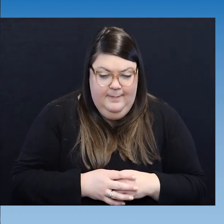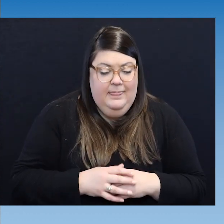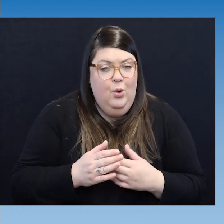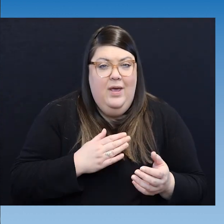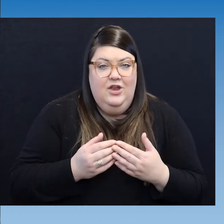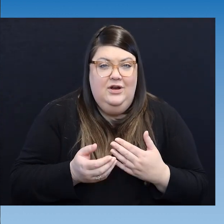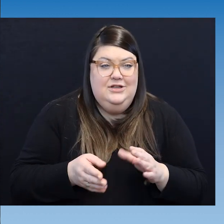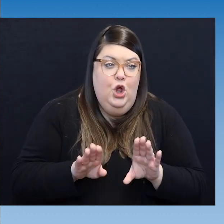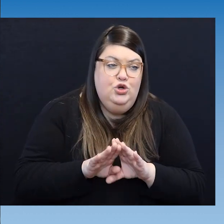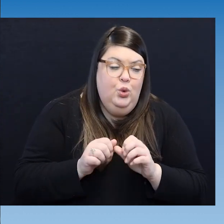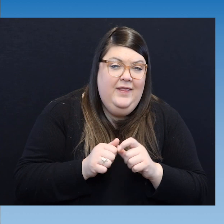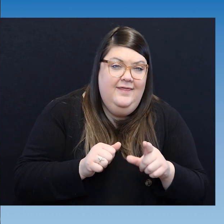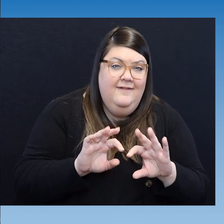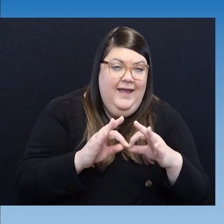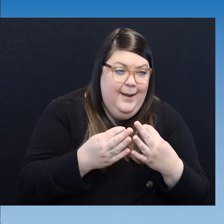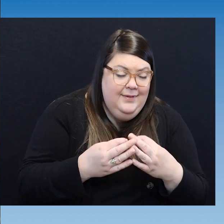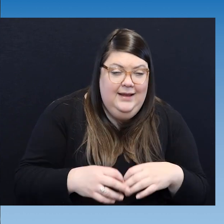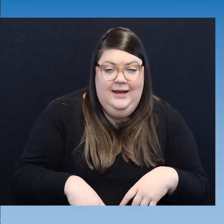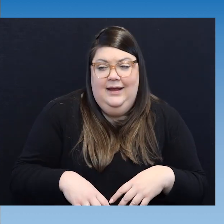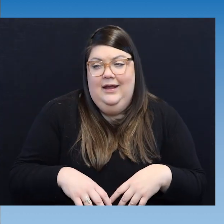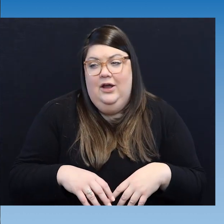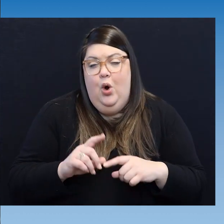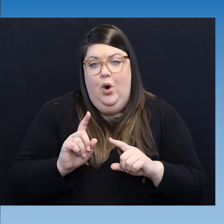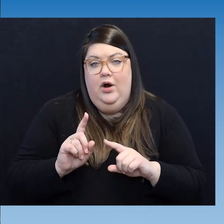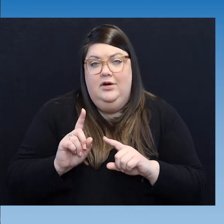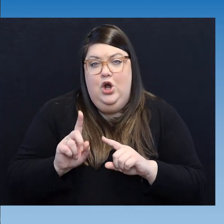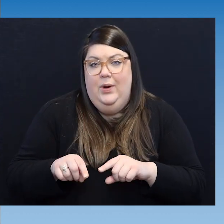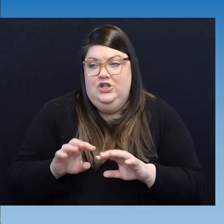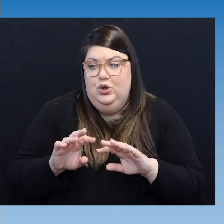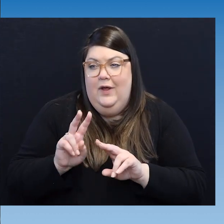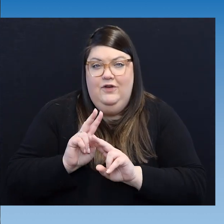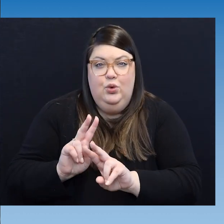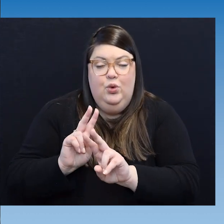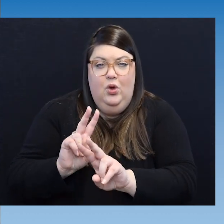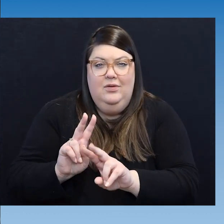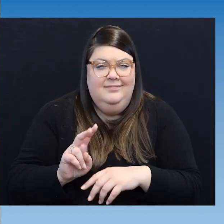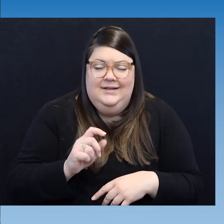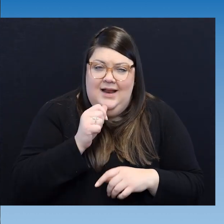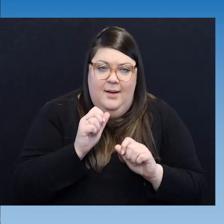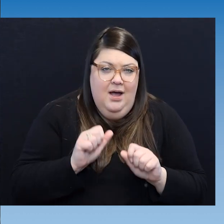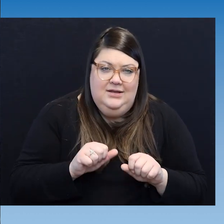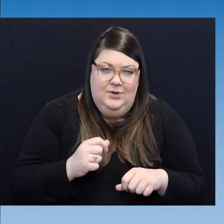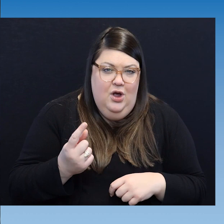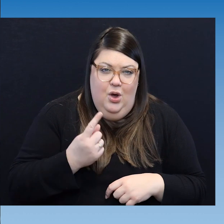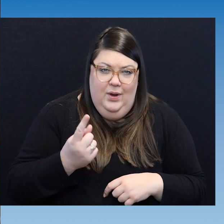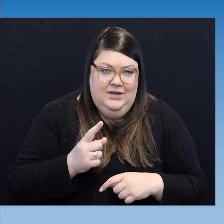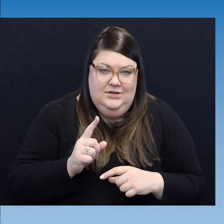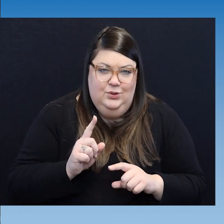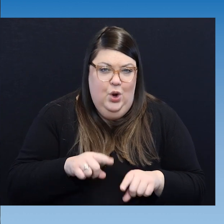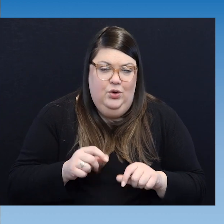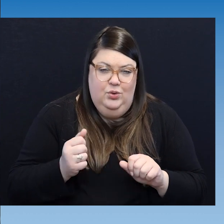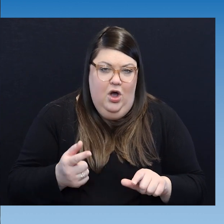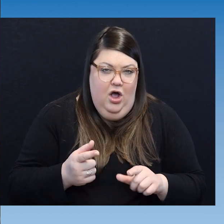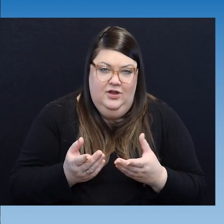Whether it was closure with the family, by closure going to a funeral. And it's not possible always to go